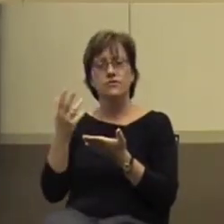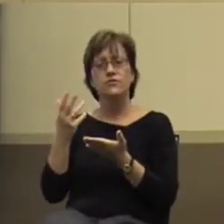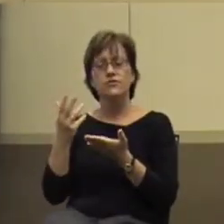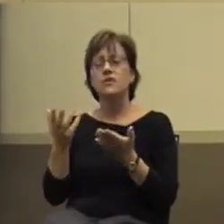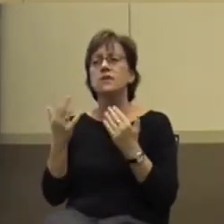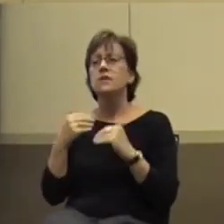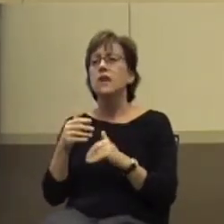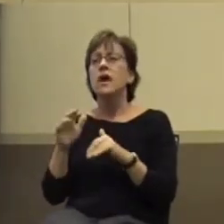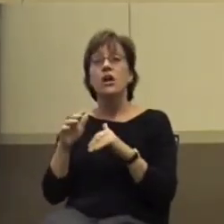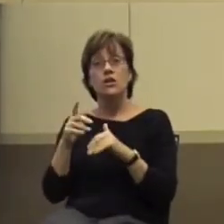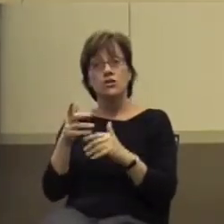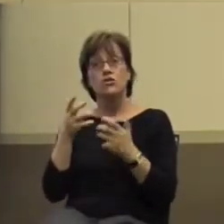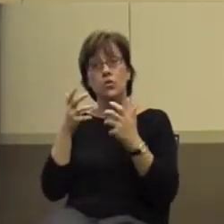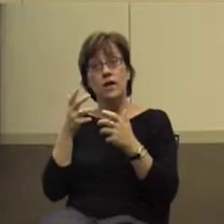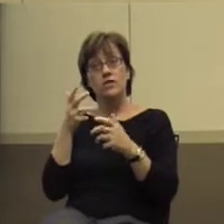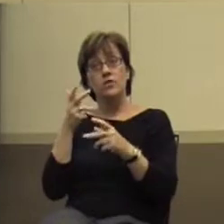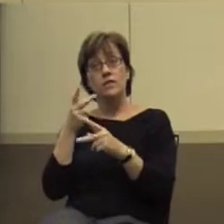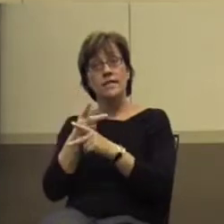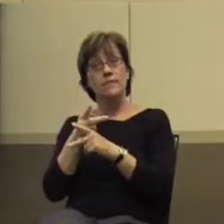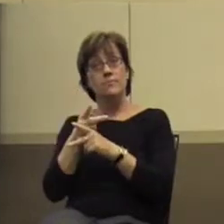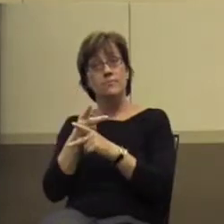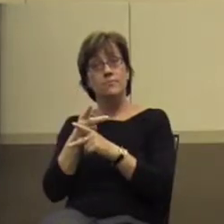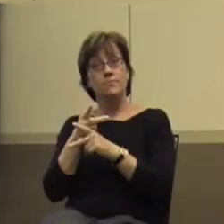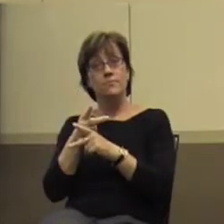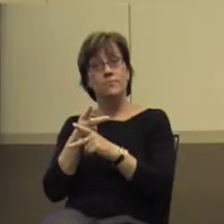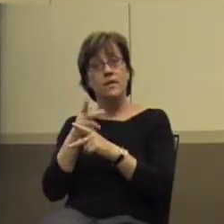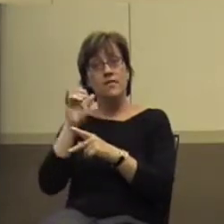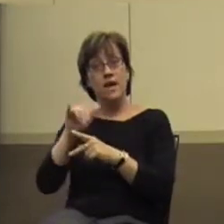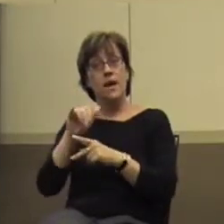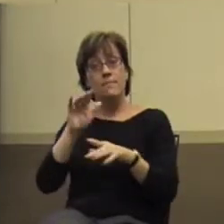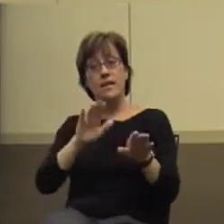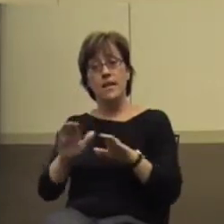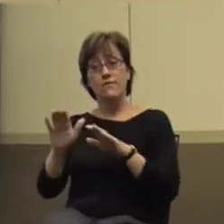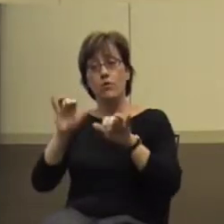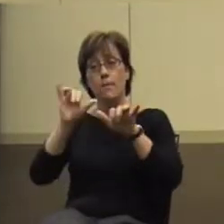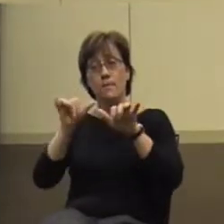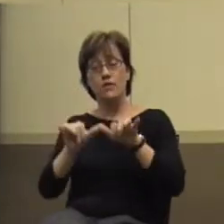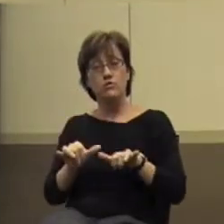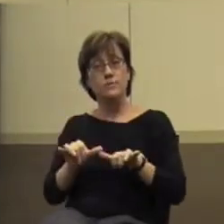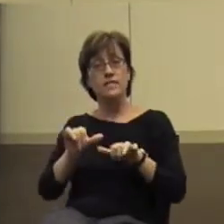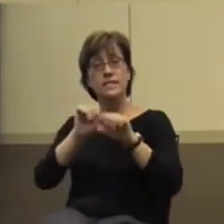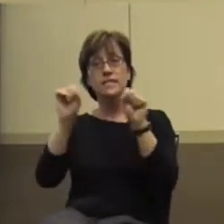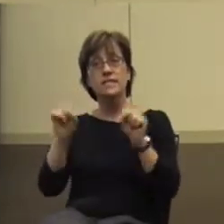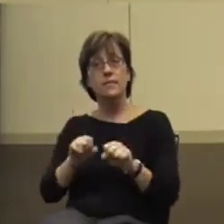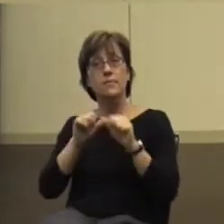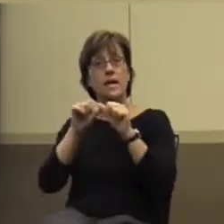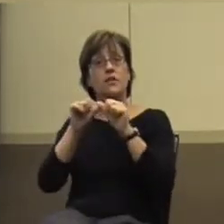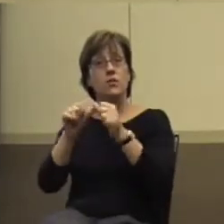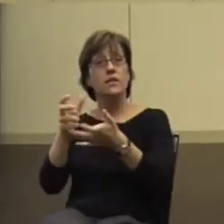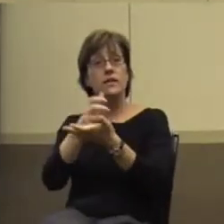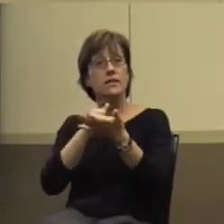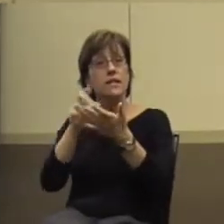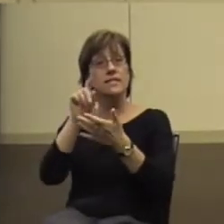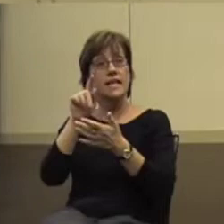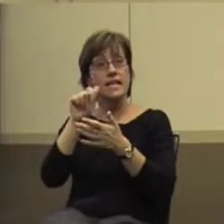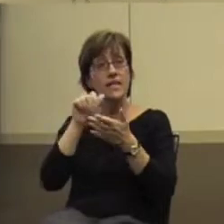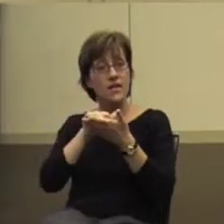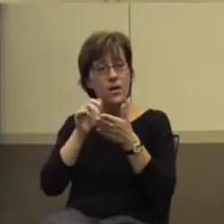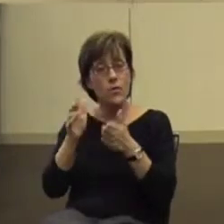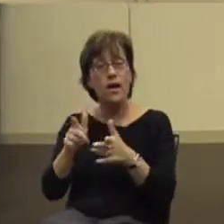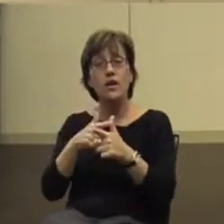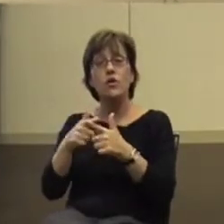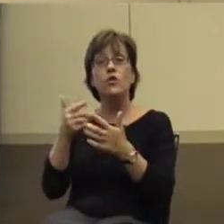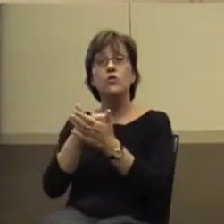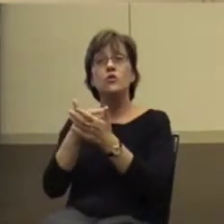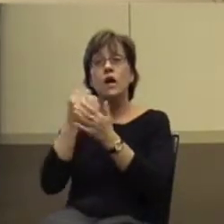Would you want to keep that kind of a behavioral measurement system, like ongoing, and collect data that way? Or did any of you have any